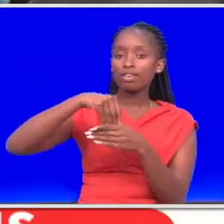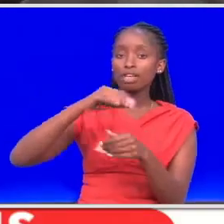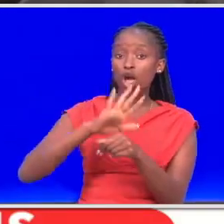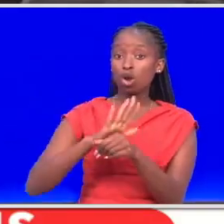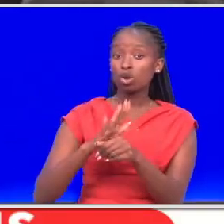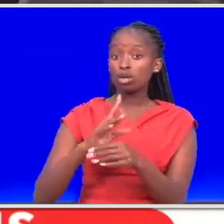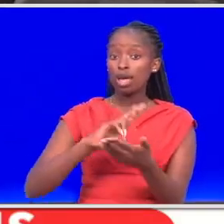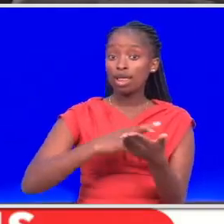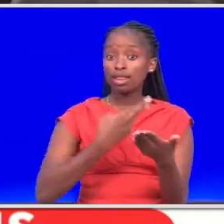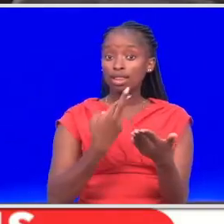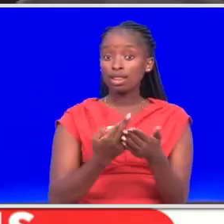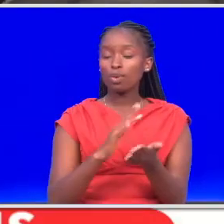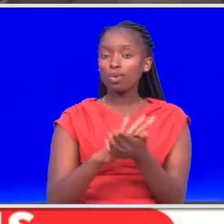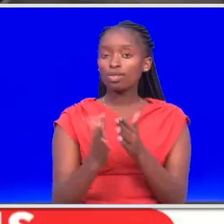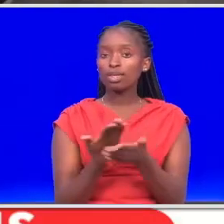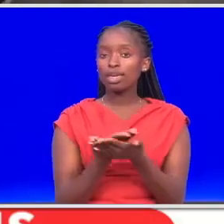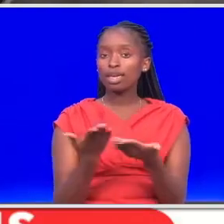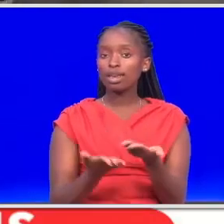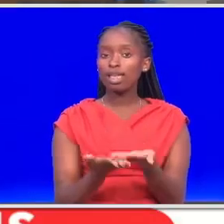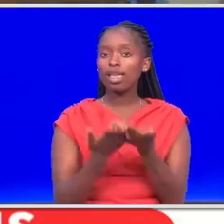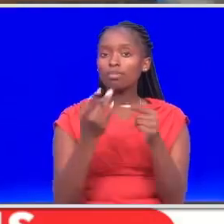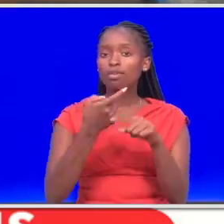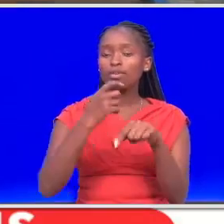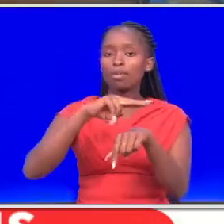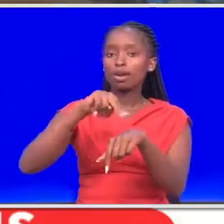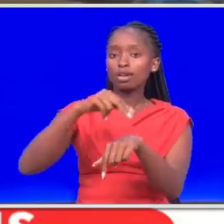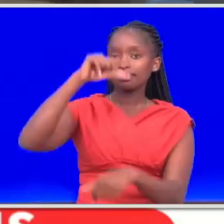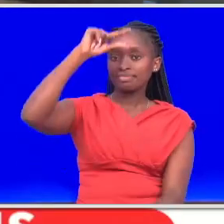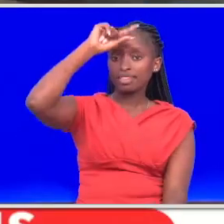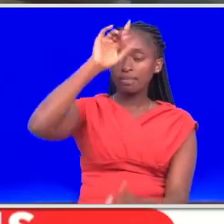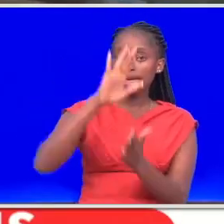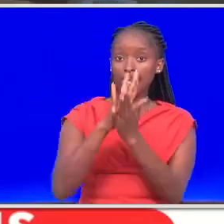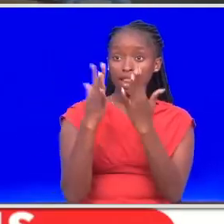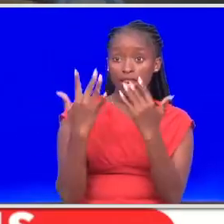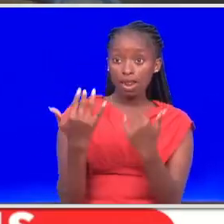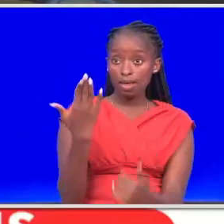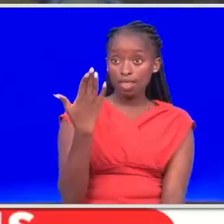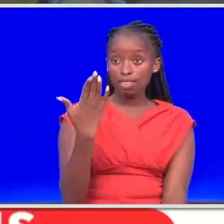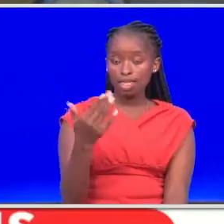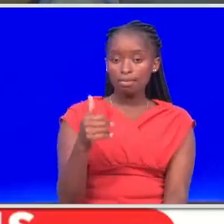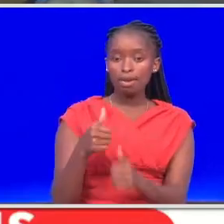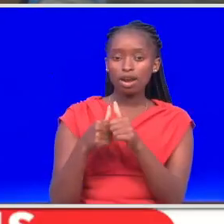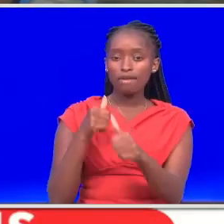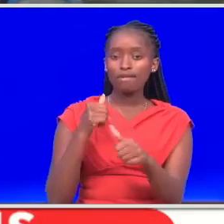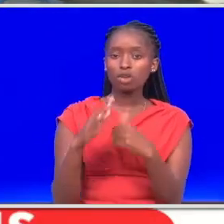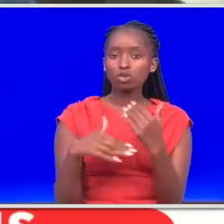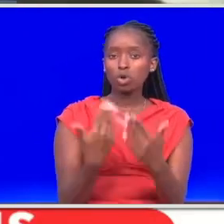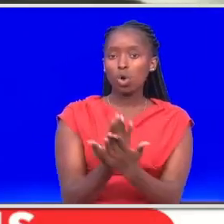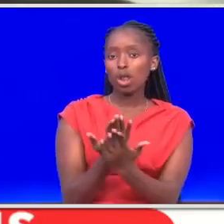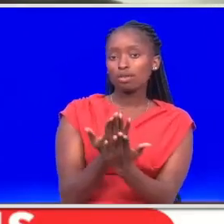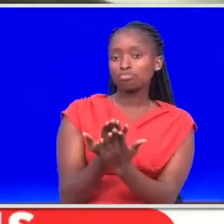resources without any help from the national government and therefore reject